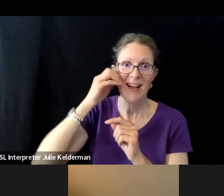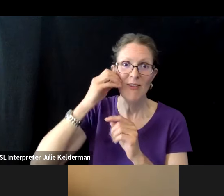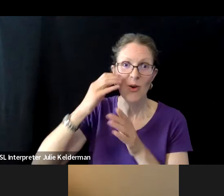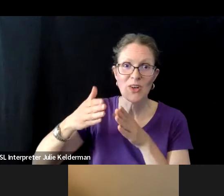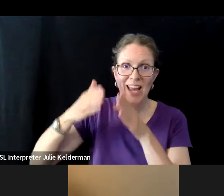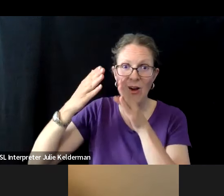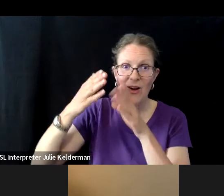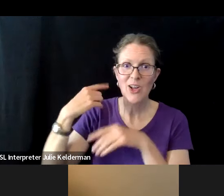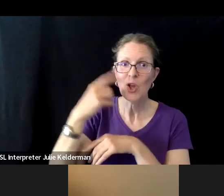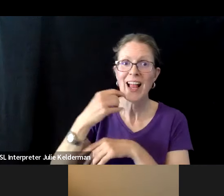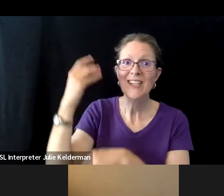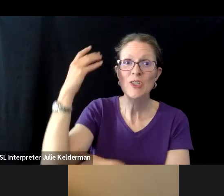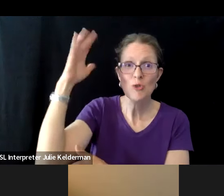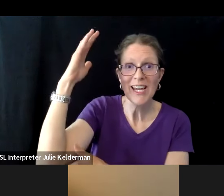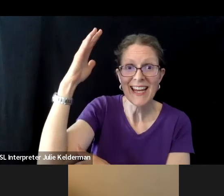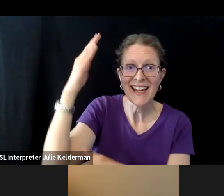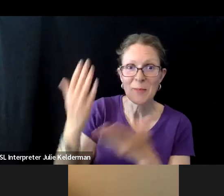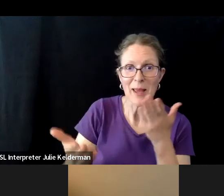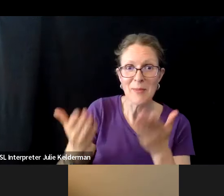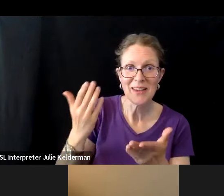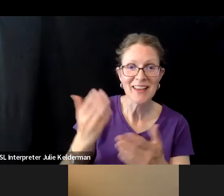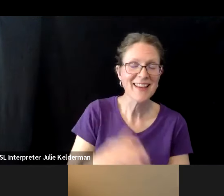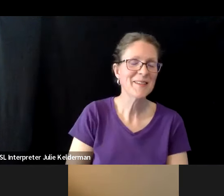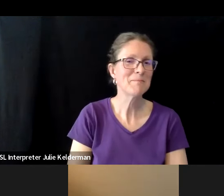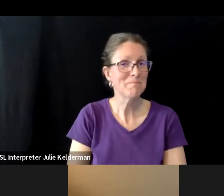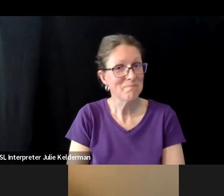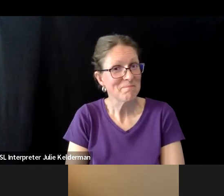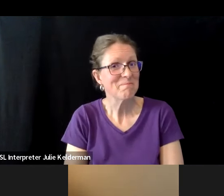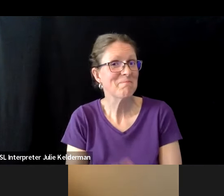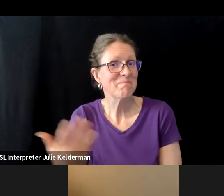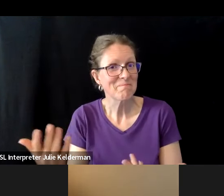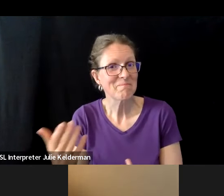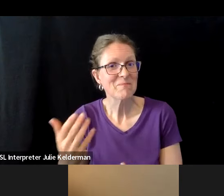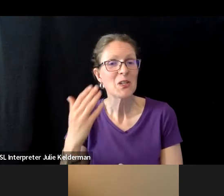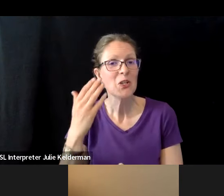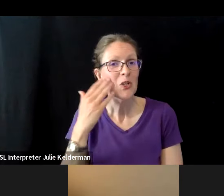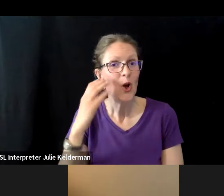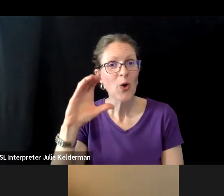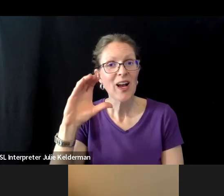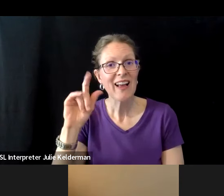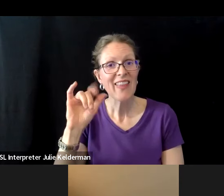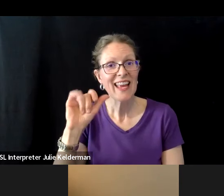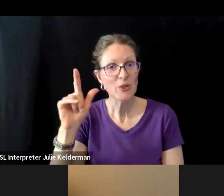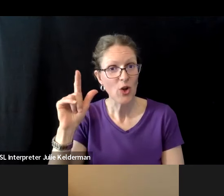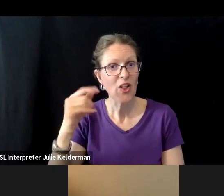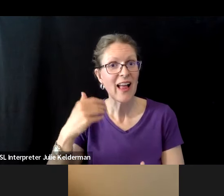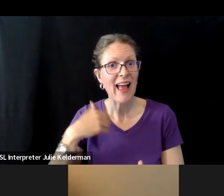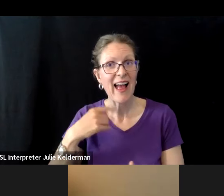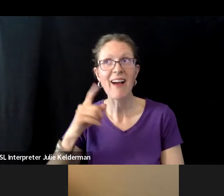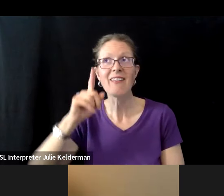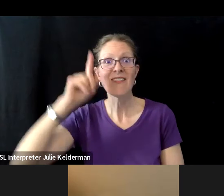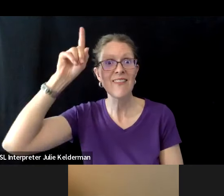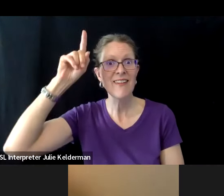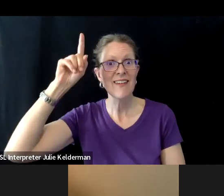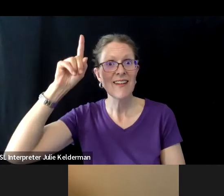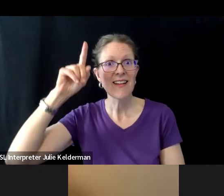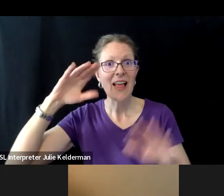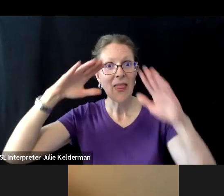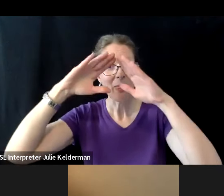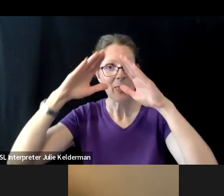tree. Something like that, yeah. I mean, the cathedral has them up on the top of the bell tower. Nobody realizes they're there